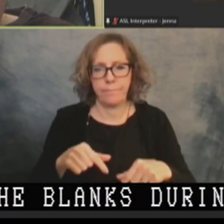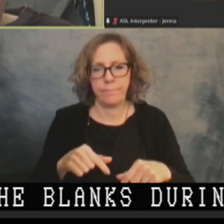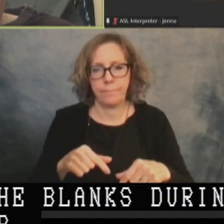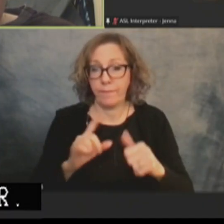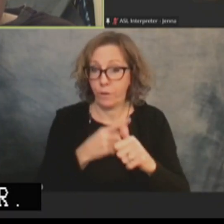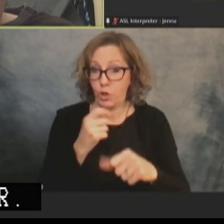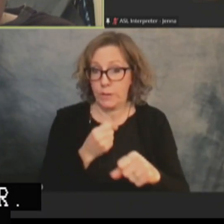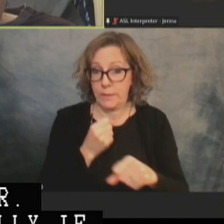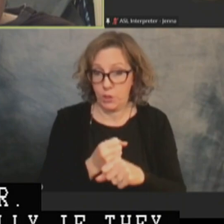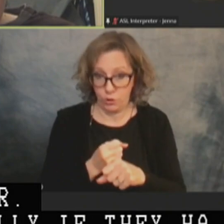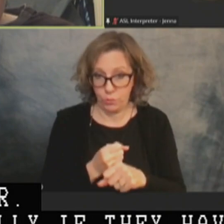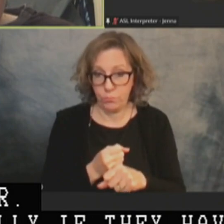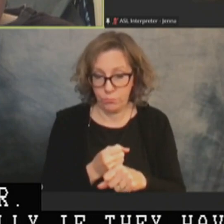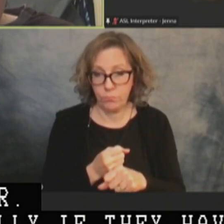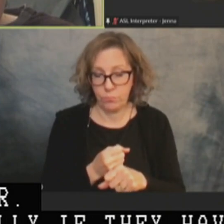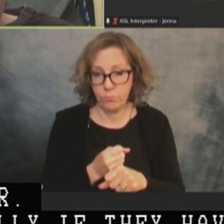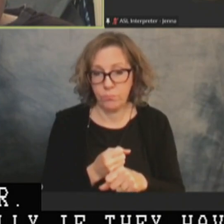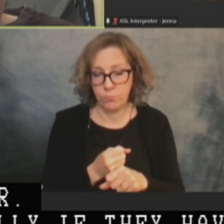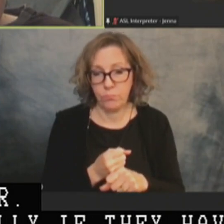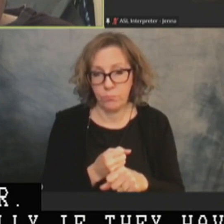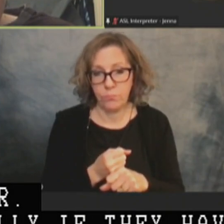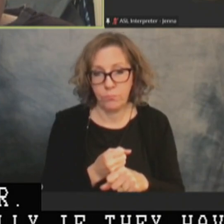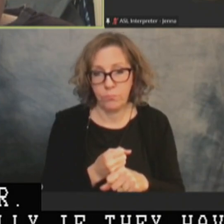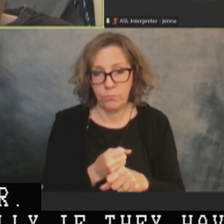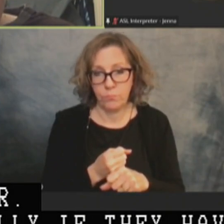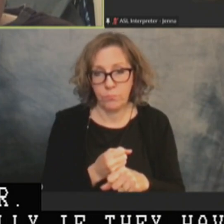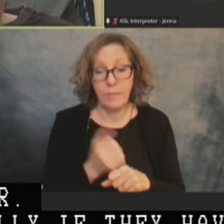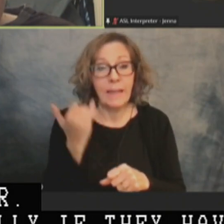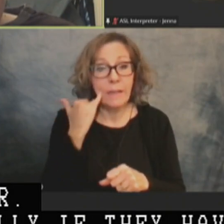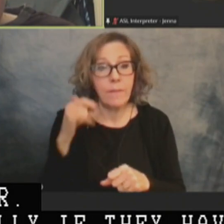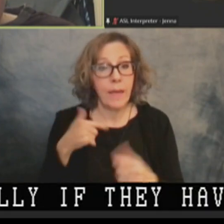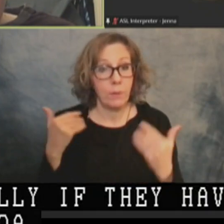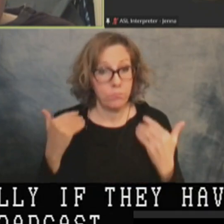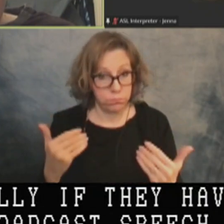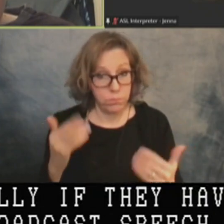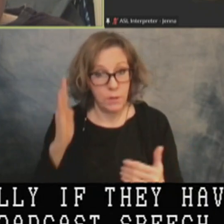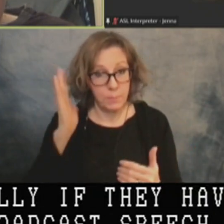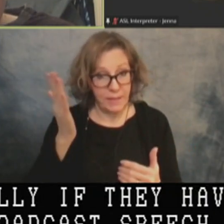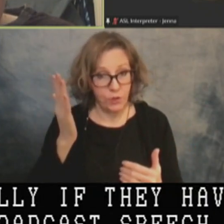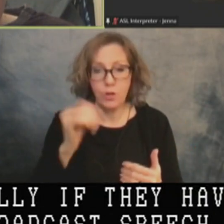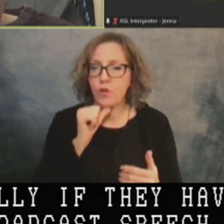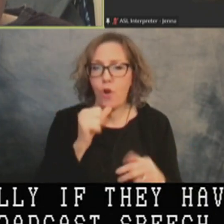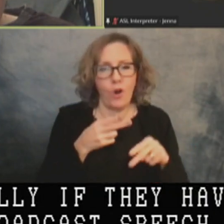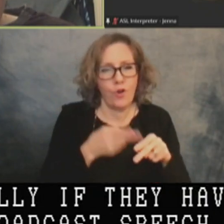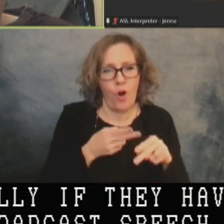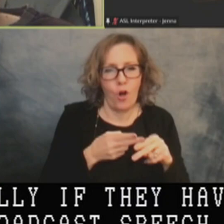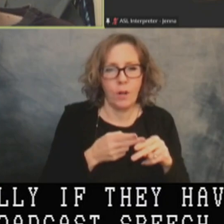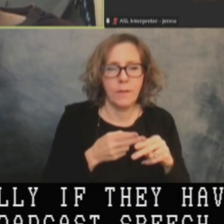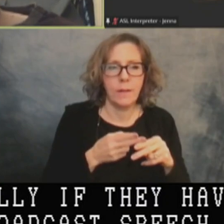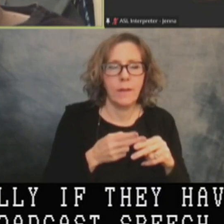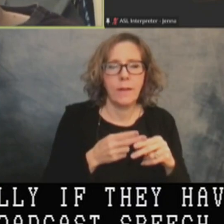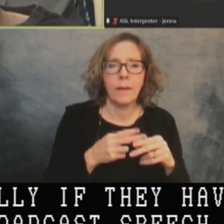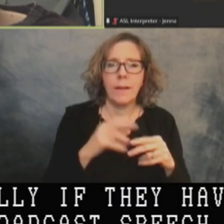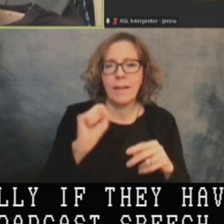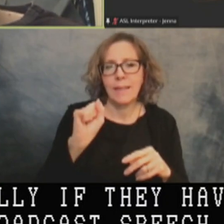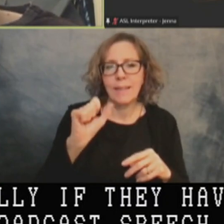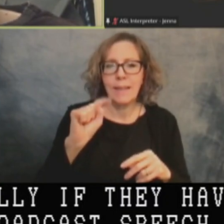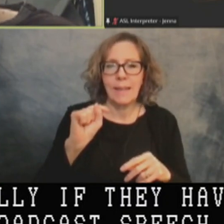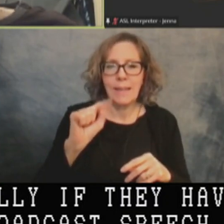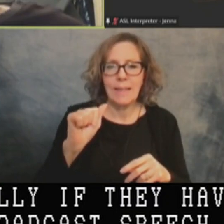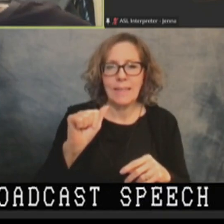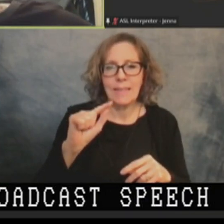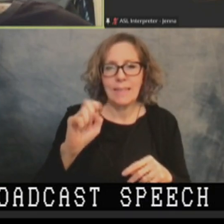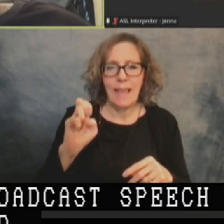widely broadcast speech, it's not called that, but very often they do have a speech